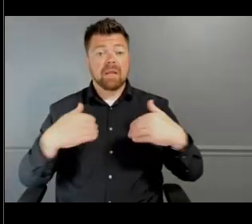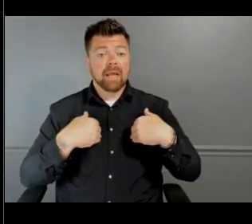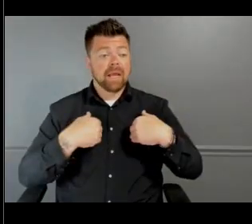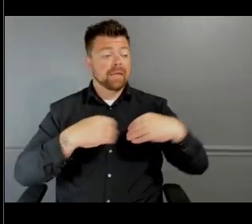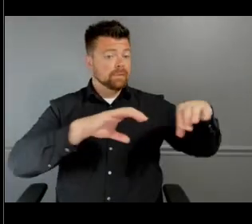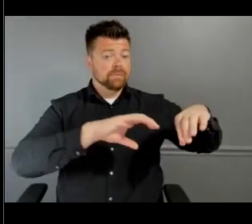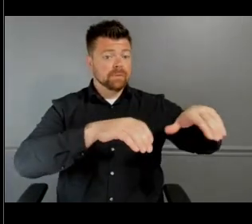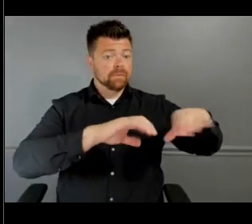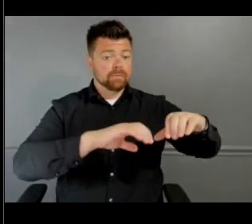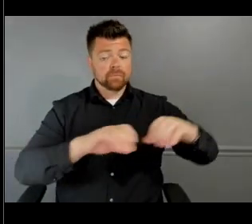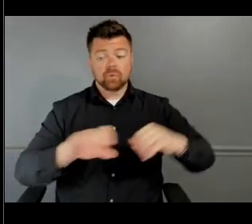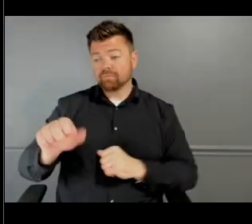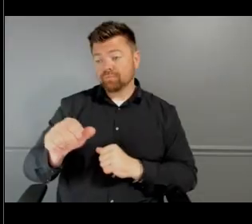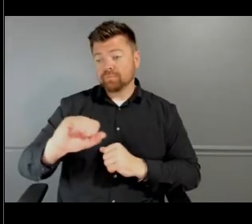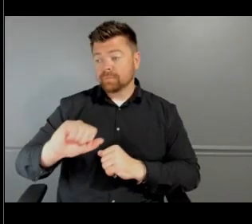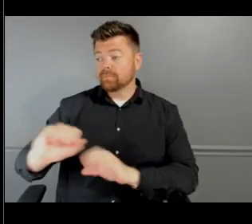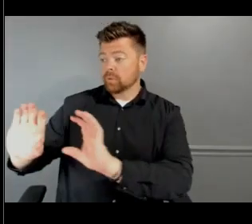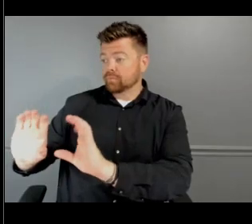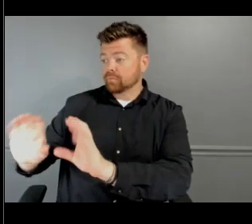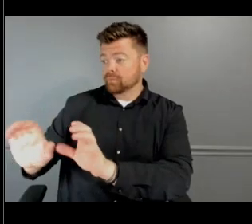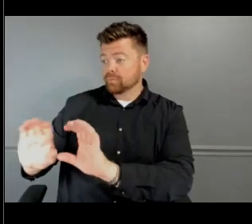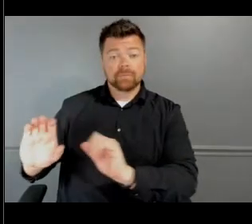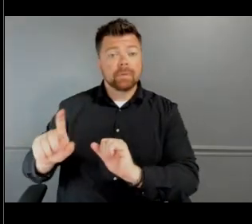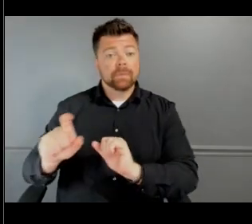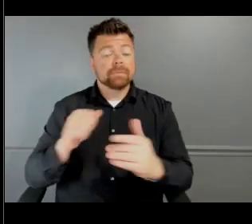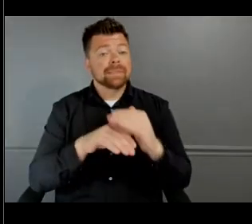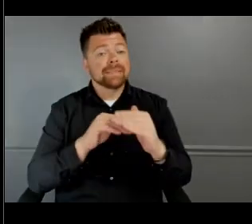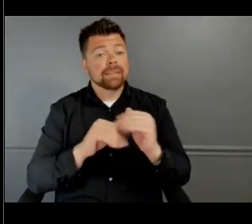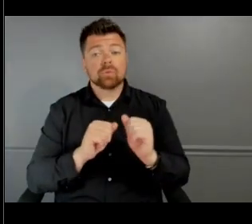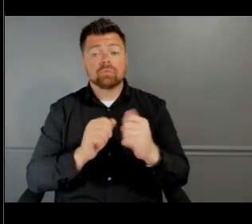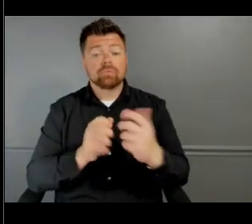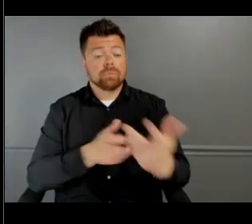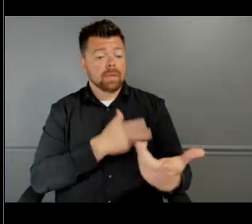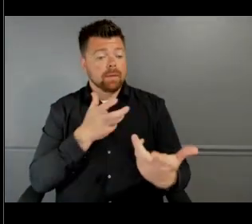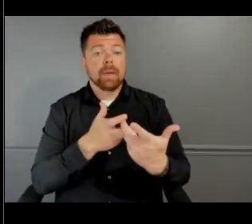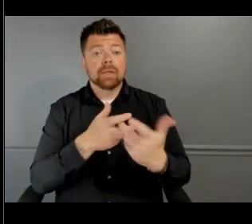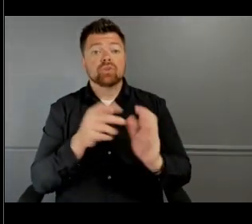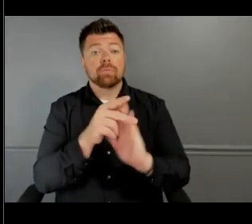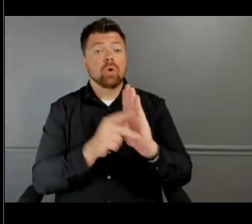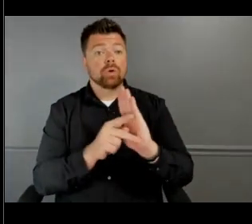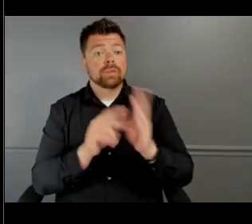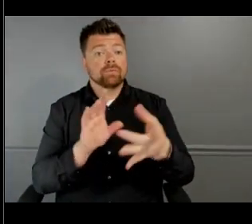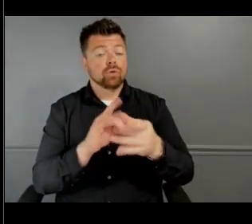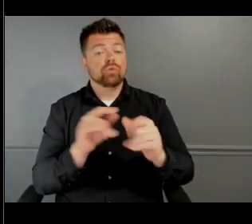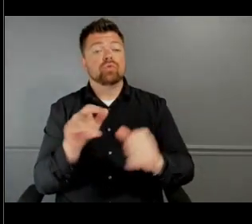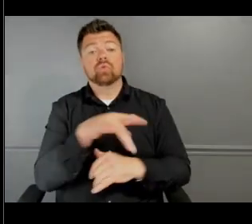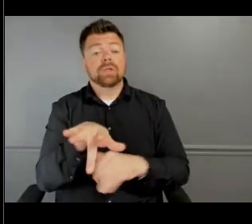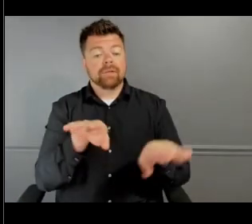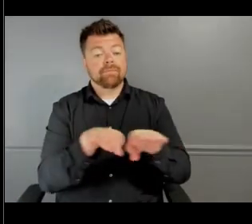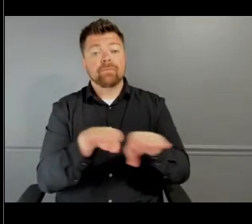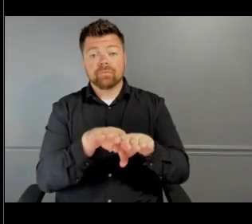be accessible and must meet the maneuvering and clear floor space requirements.